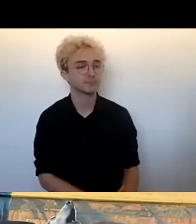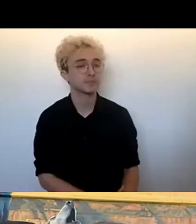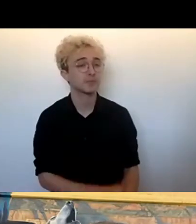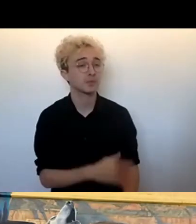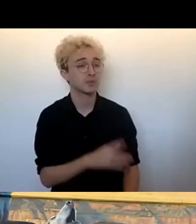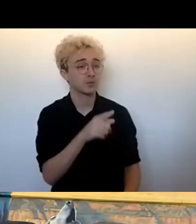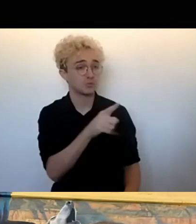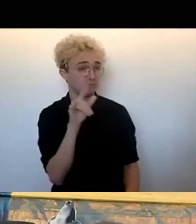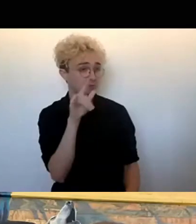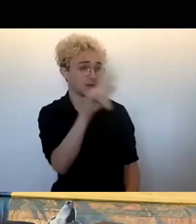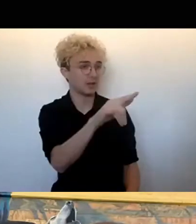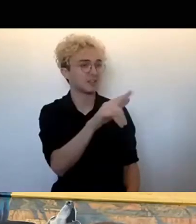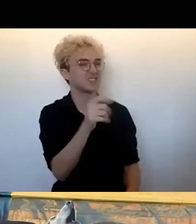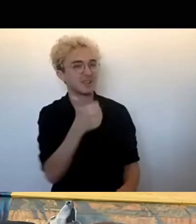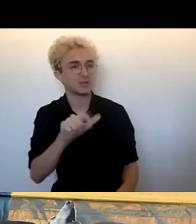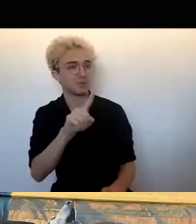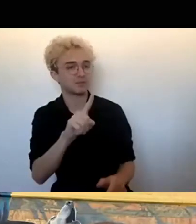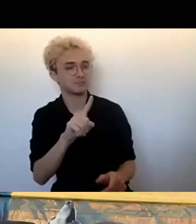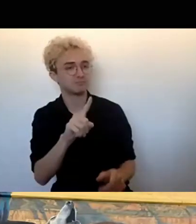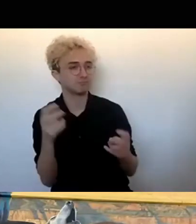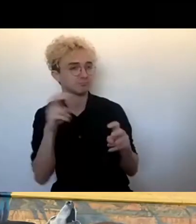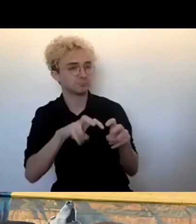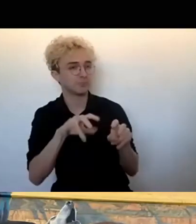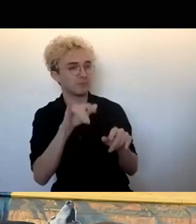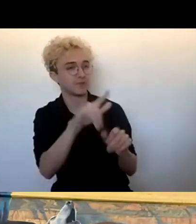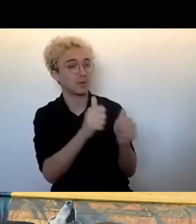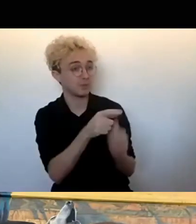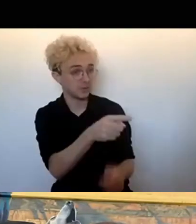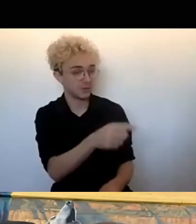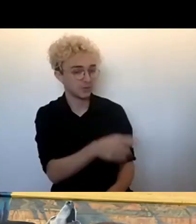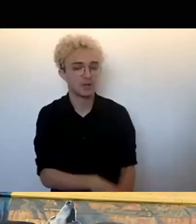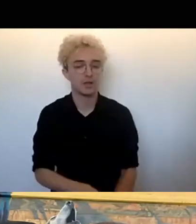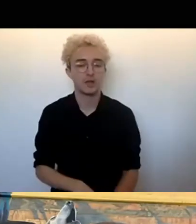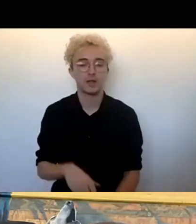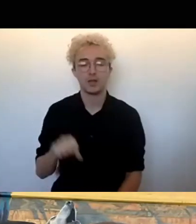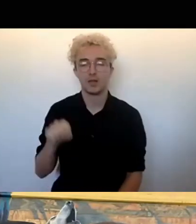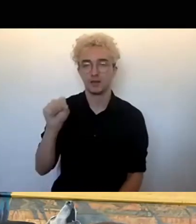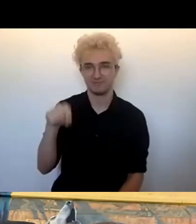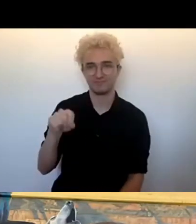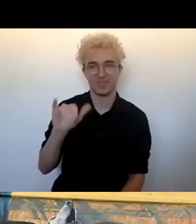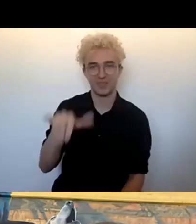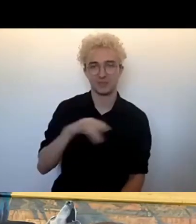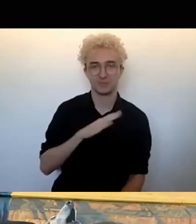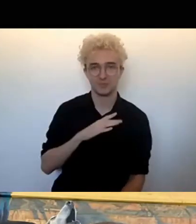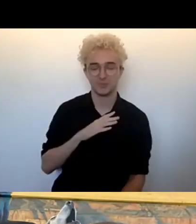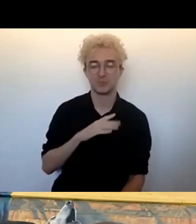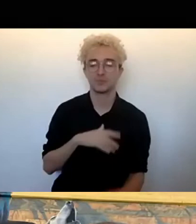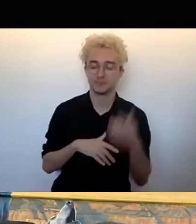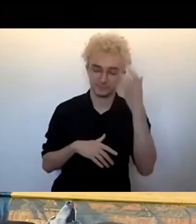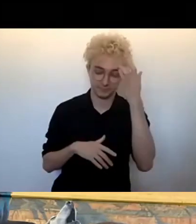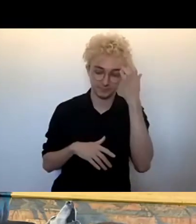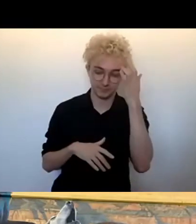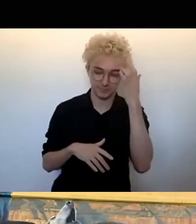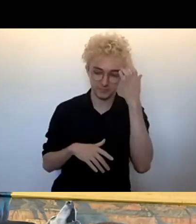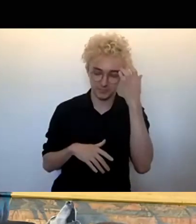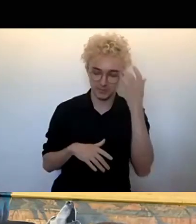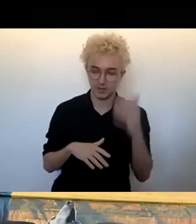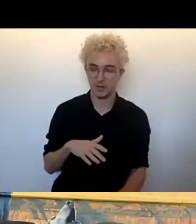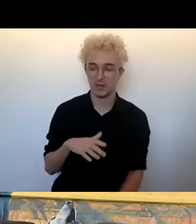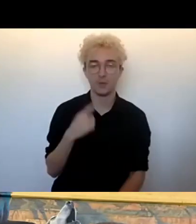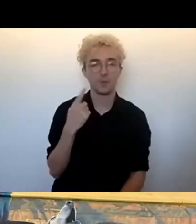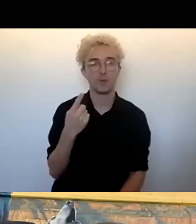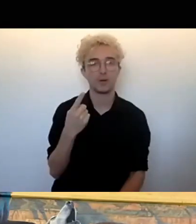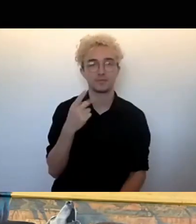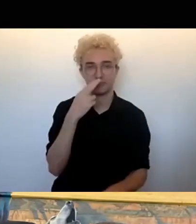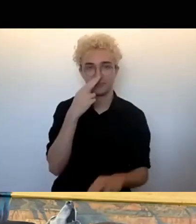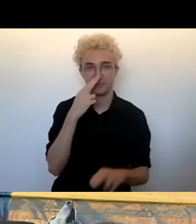you transport? Yeah, that was really cool. And one of the fun things, my daughter was the one that